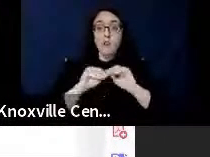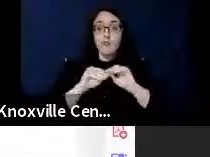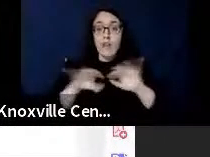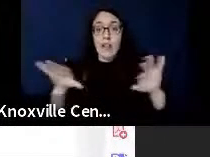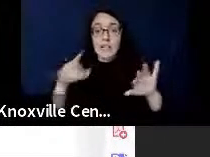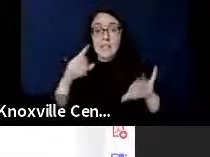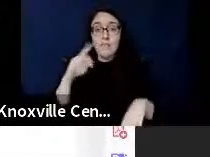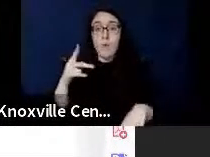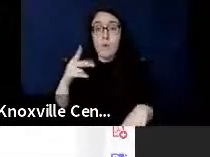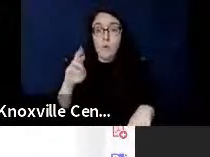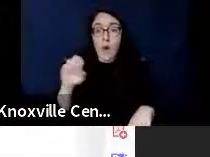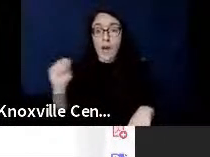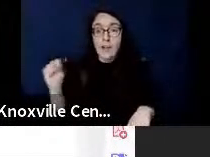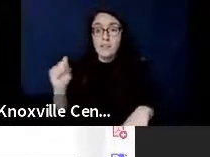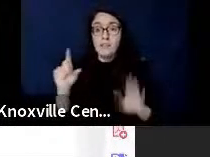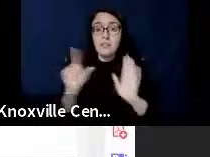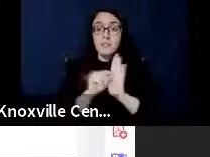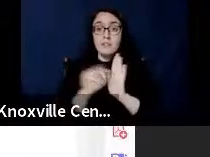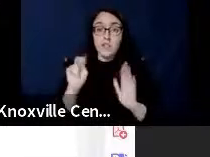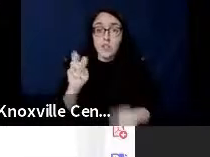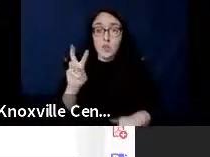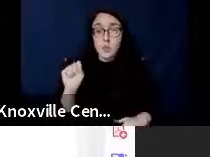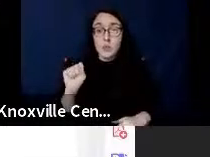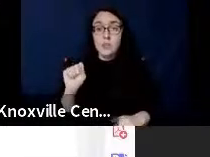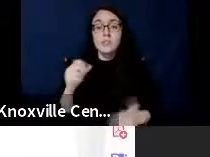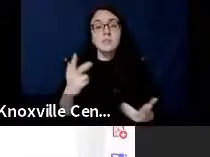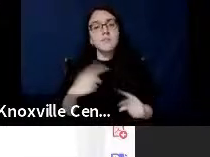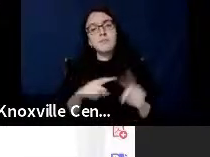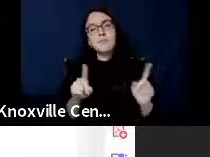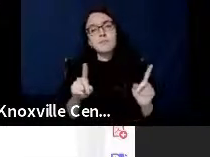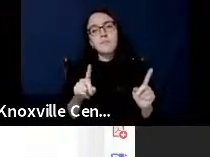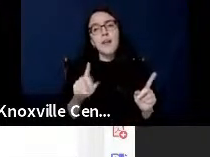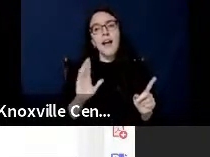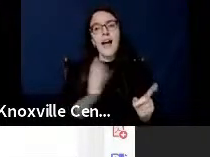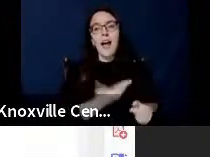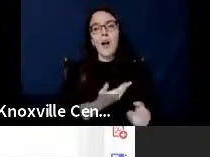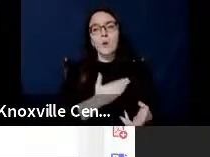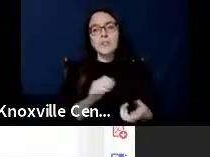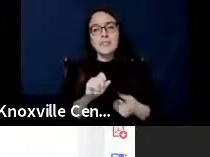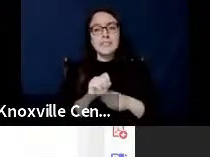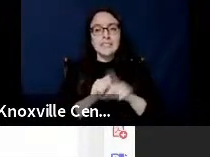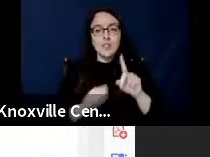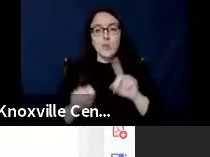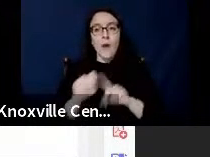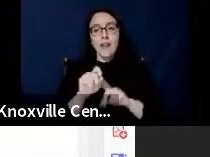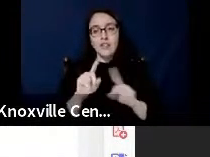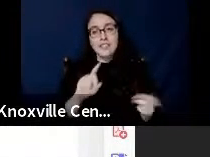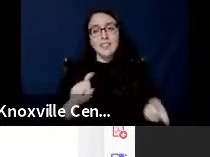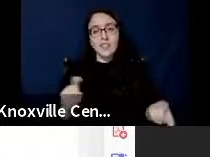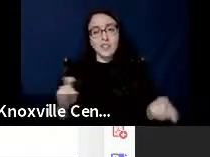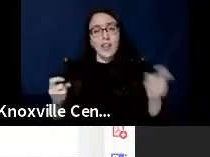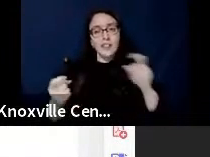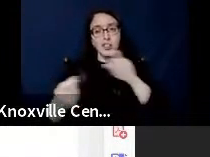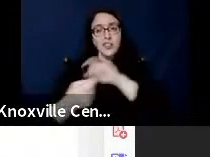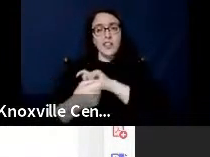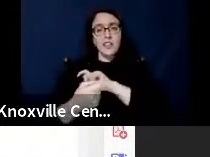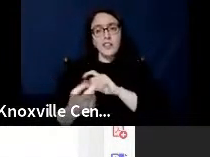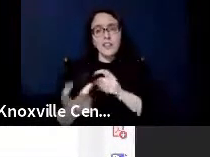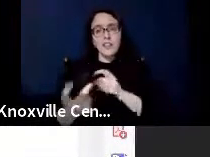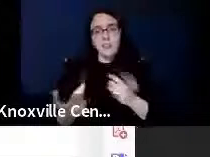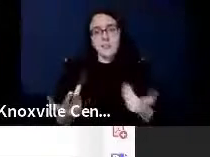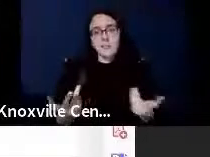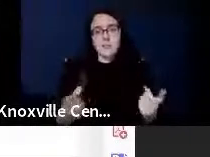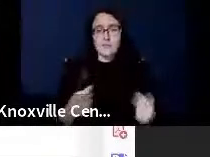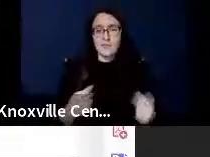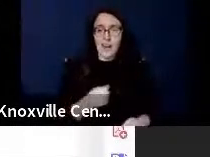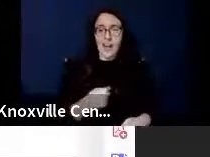I mean, people have gotten the message by now, but our situation is evolving. And so I'm